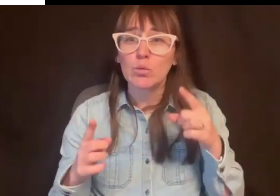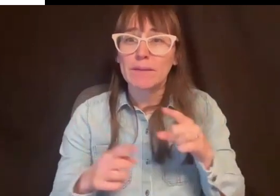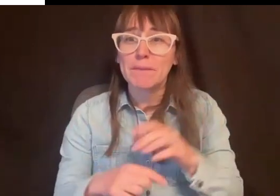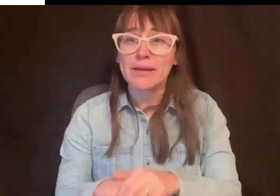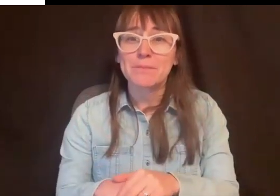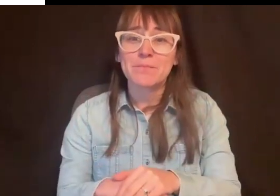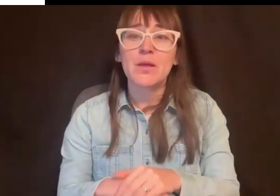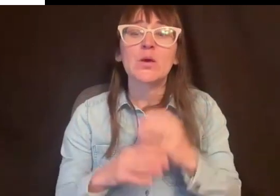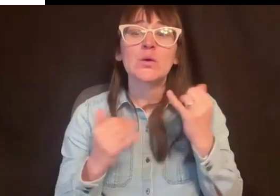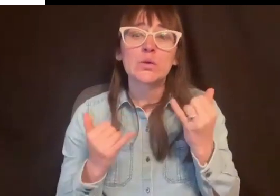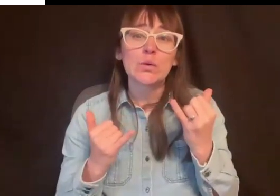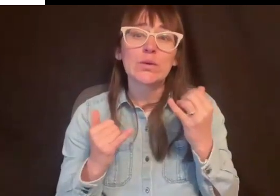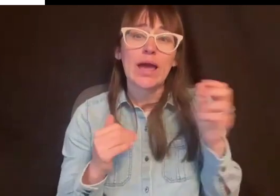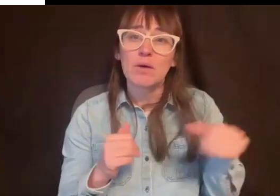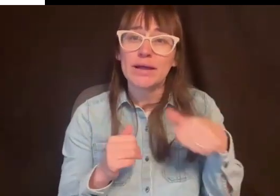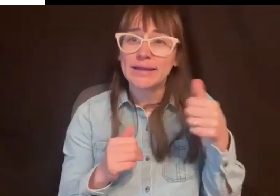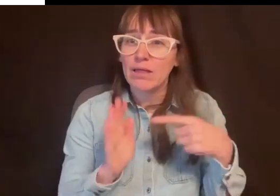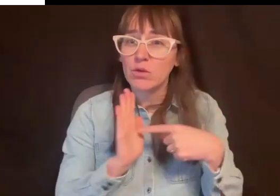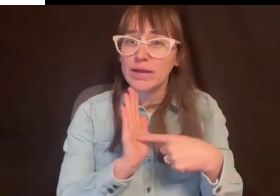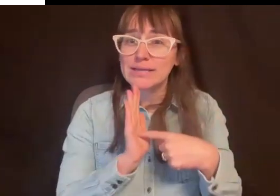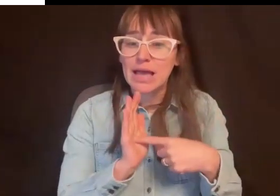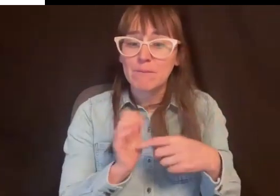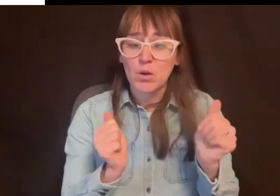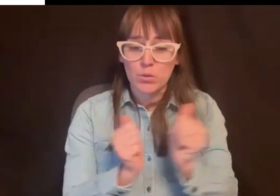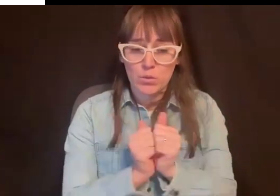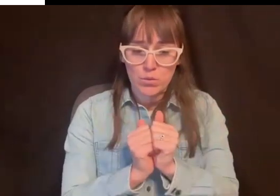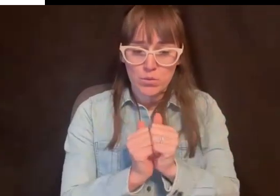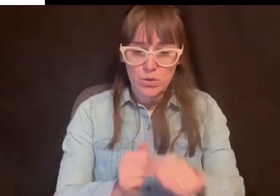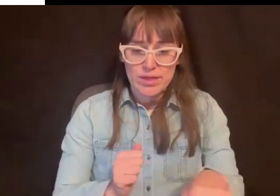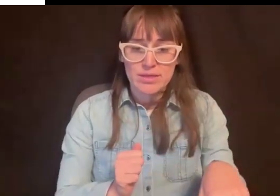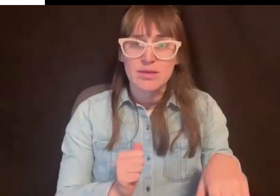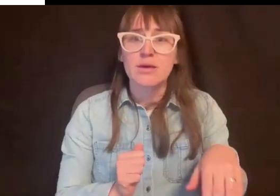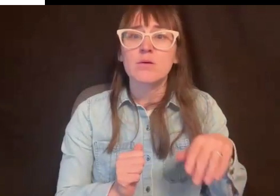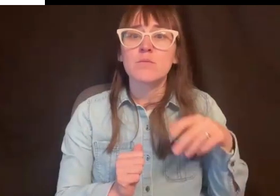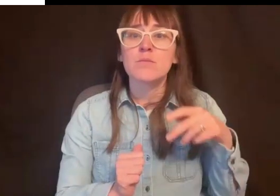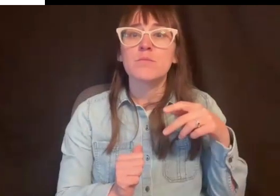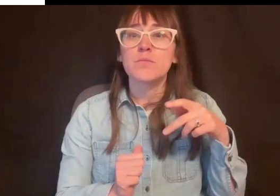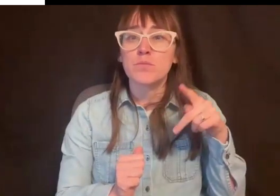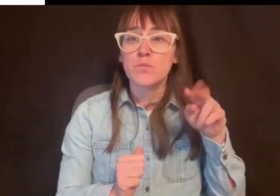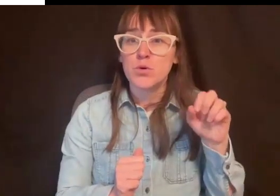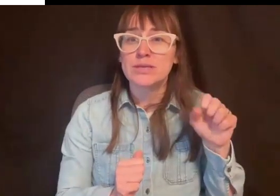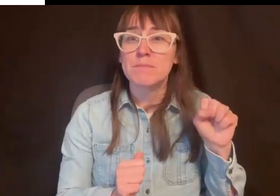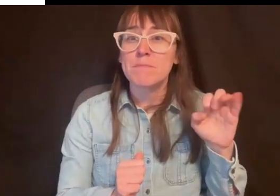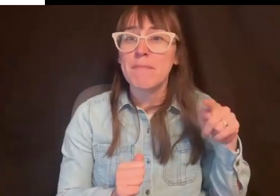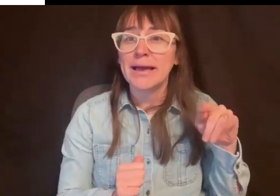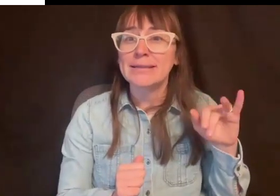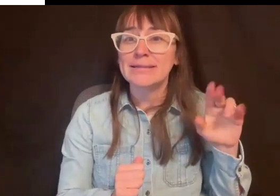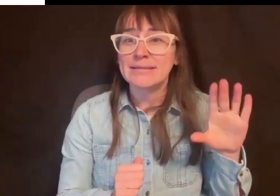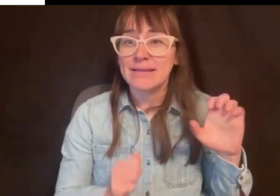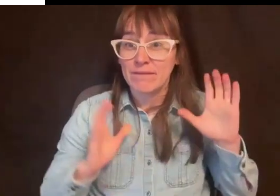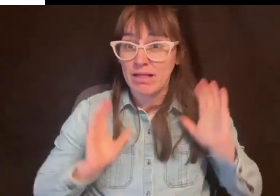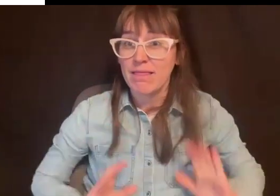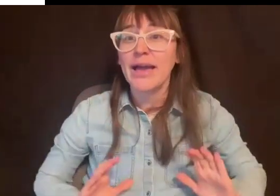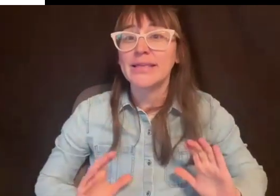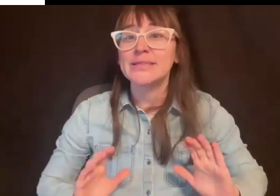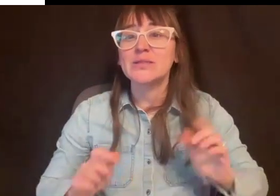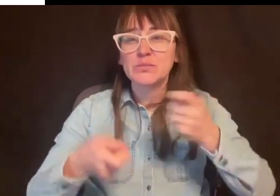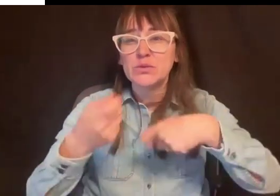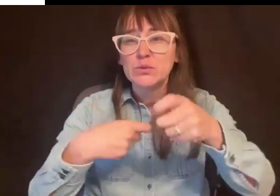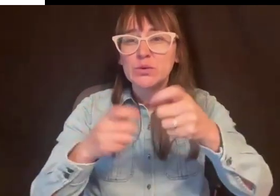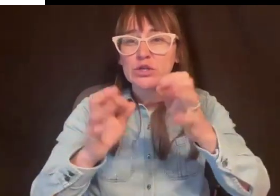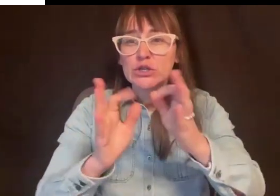Okay, let's look at another example where the prospective clients are actually already existing Older Americans Act clients. So,